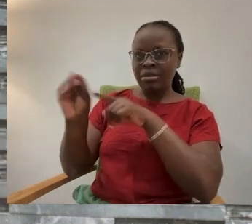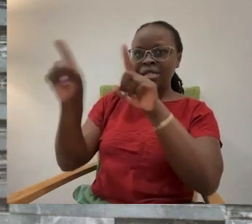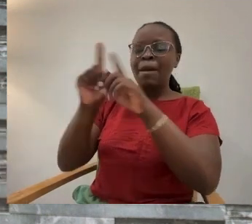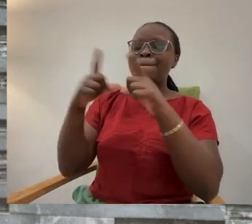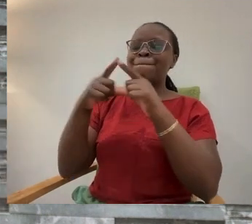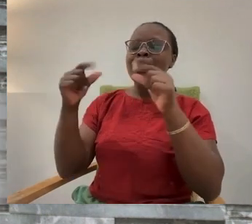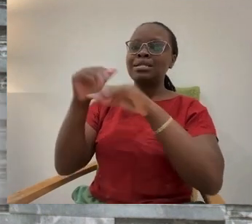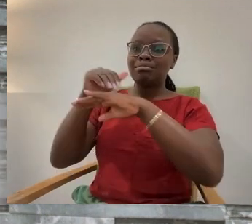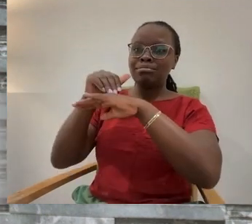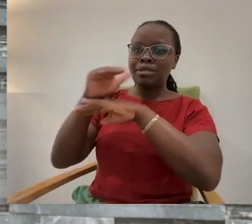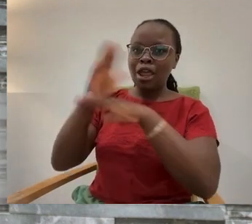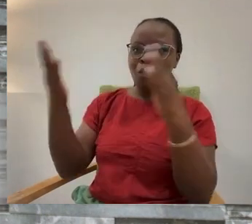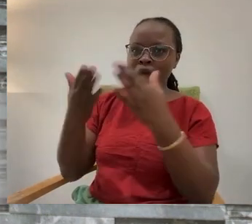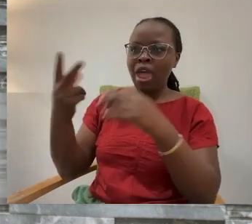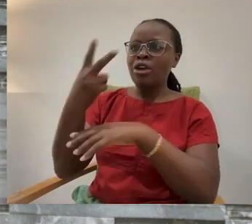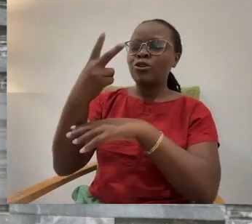SMS, you can text your feedback to